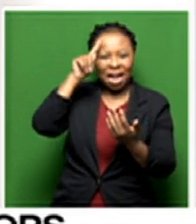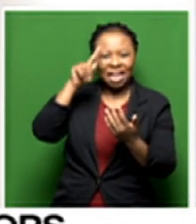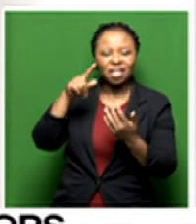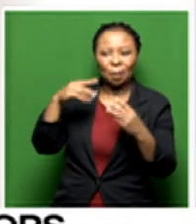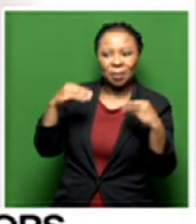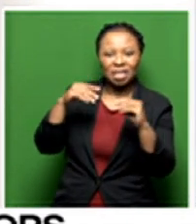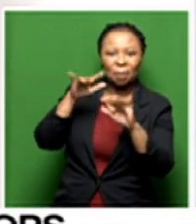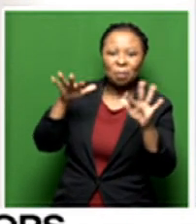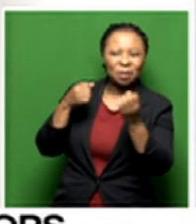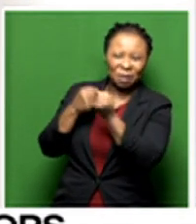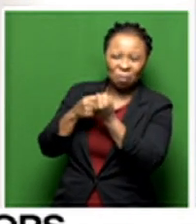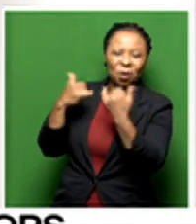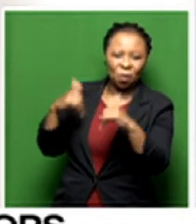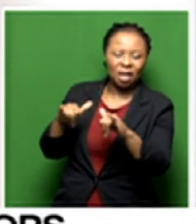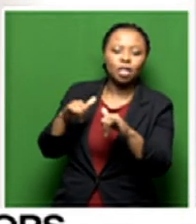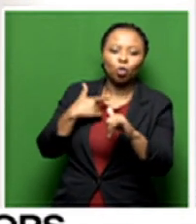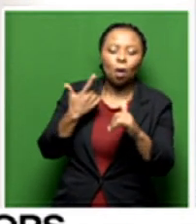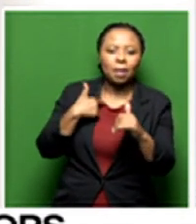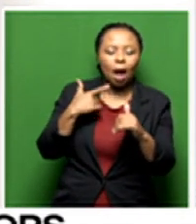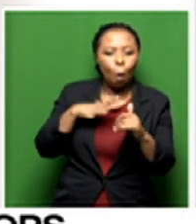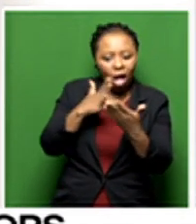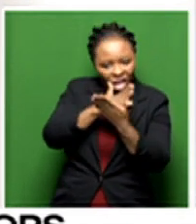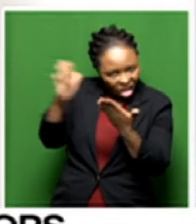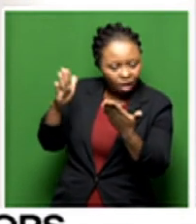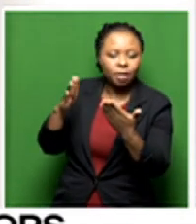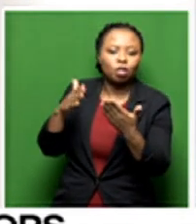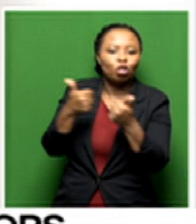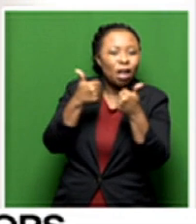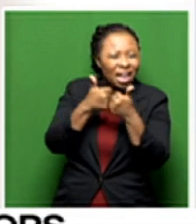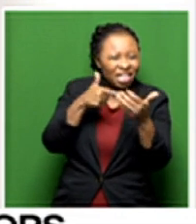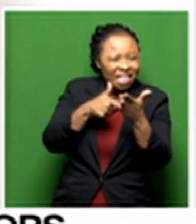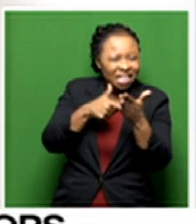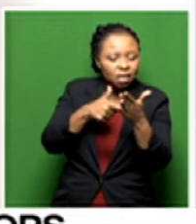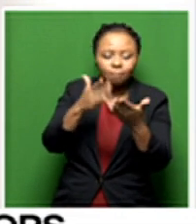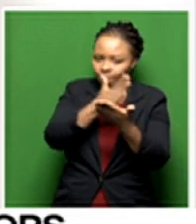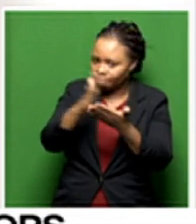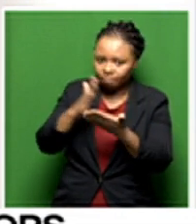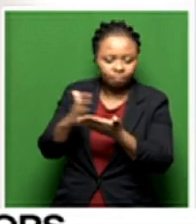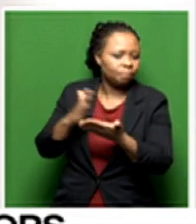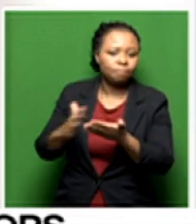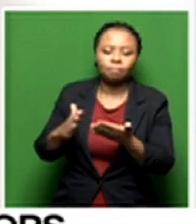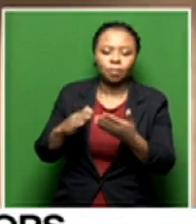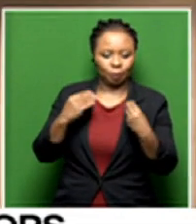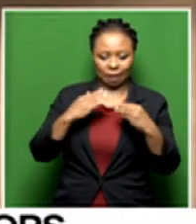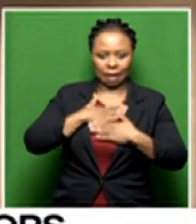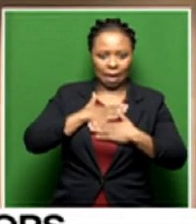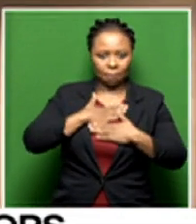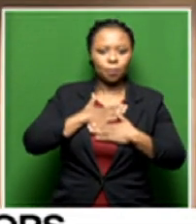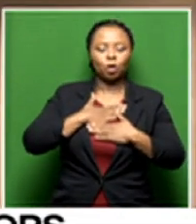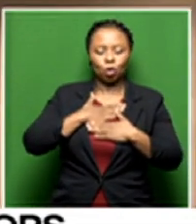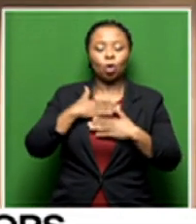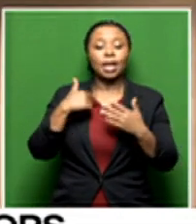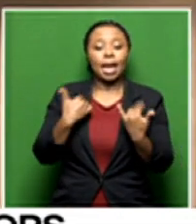black companies, you understand. So I'm trying to remove those kind of challenges from my business, you know. So what we're doing is